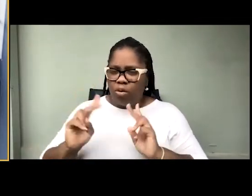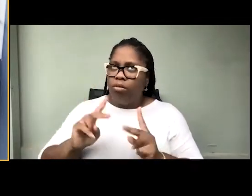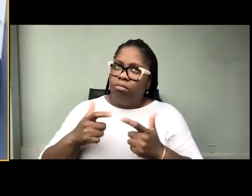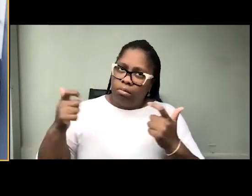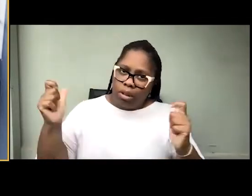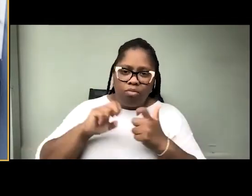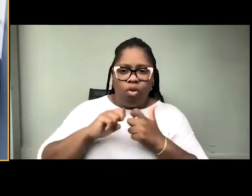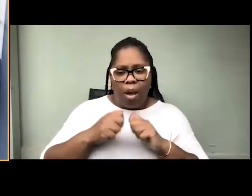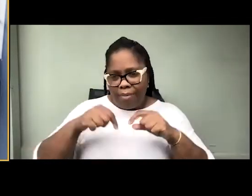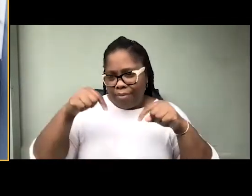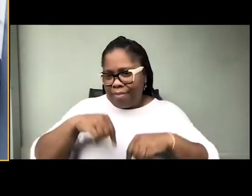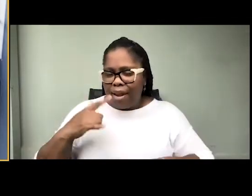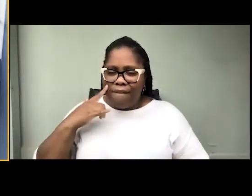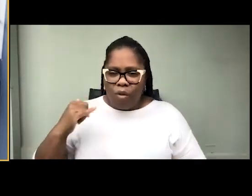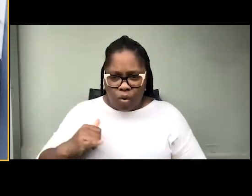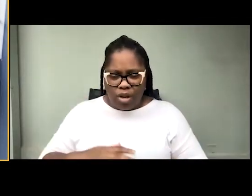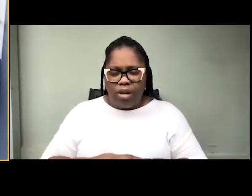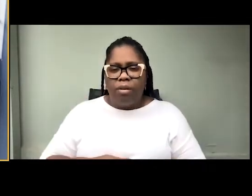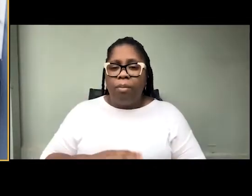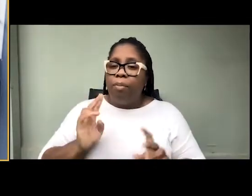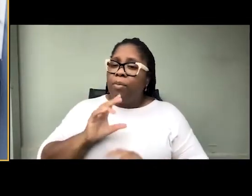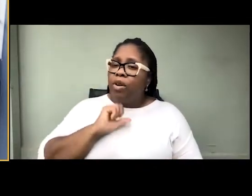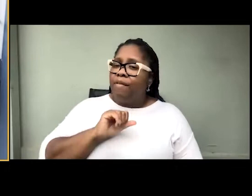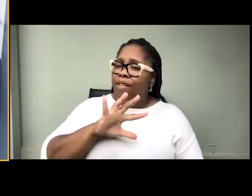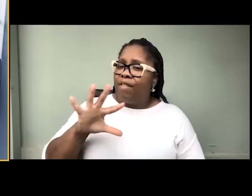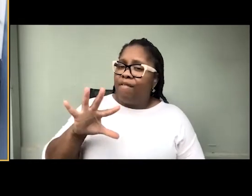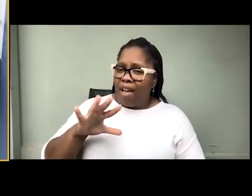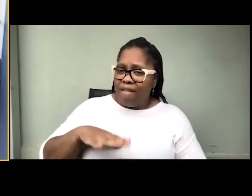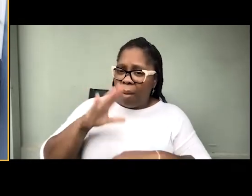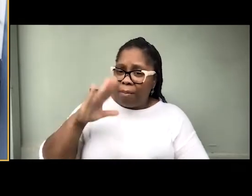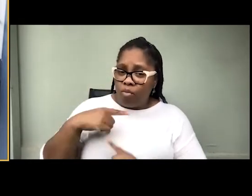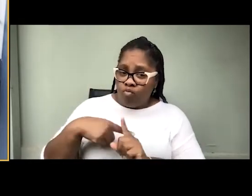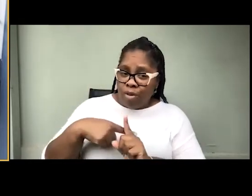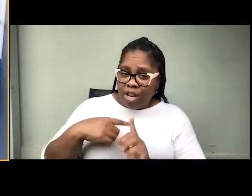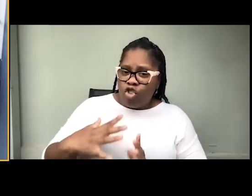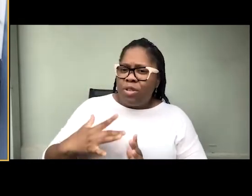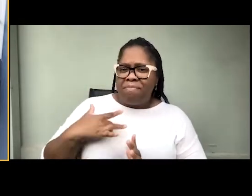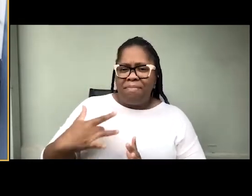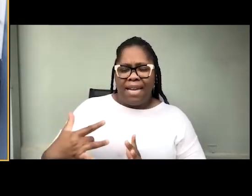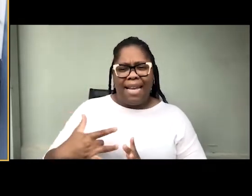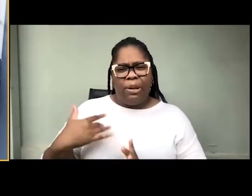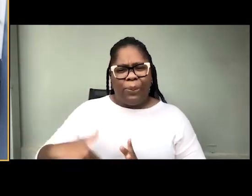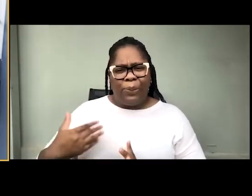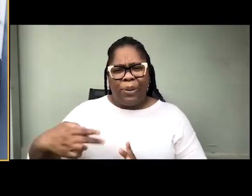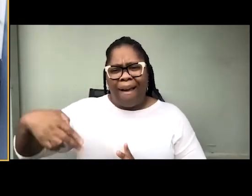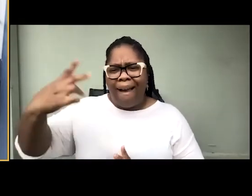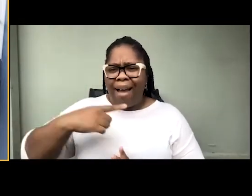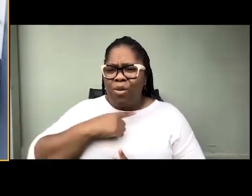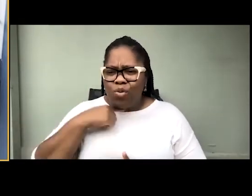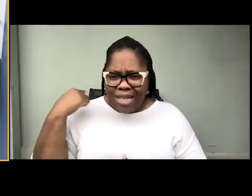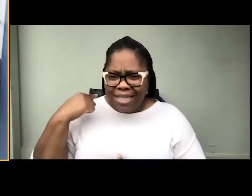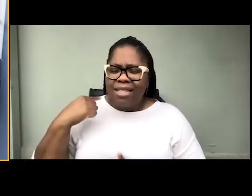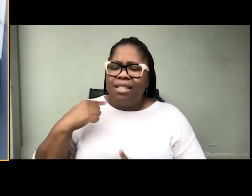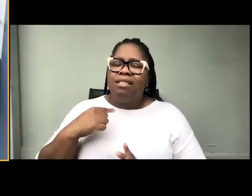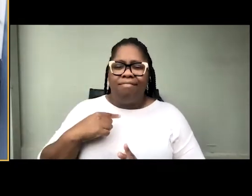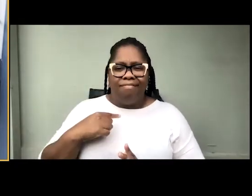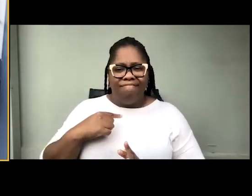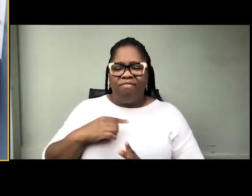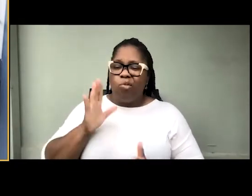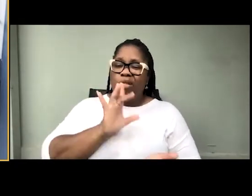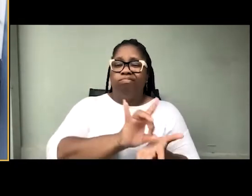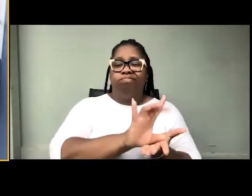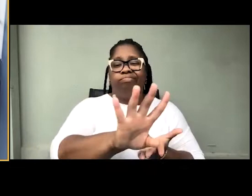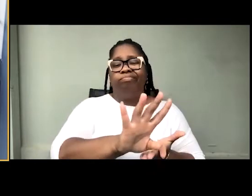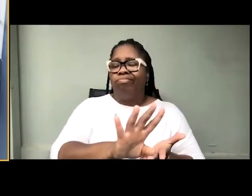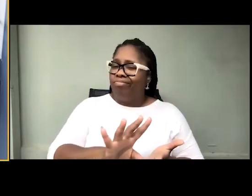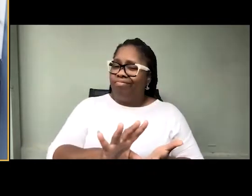in particular, adults age 55 plus who are renters are the most at-risk population in California to become homeless.